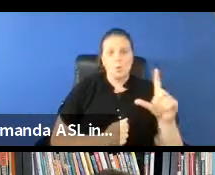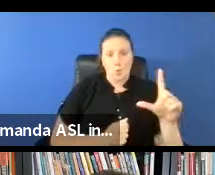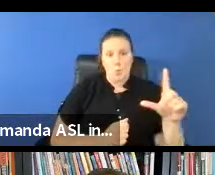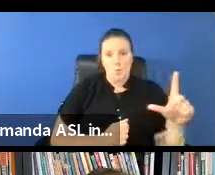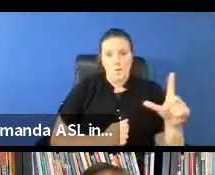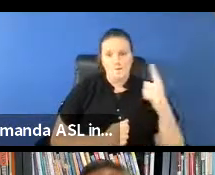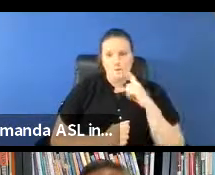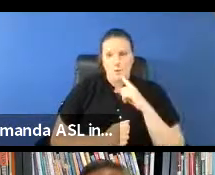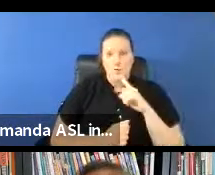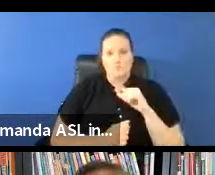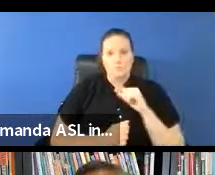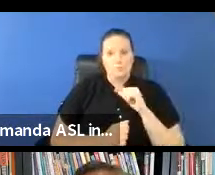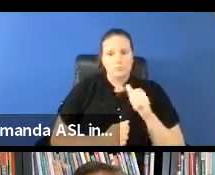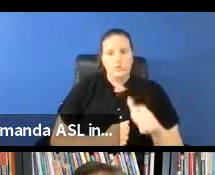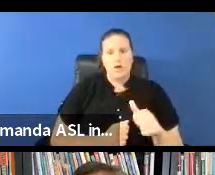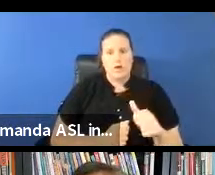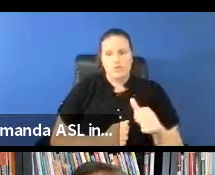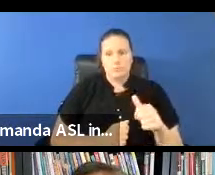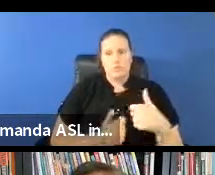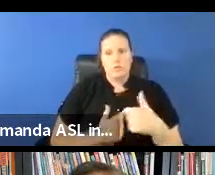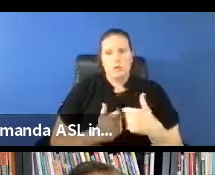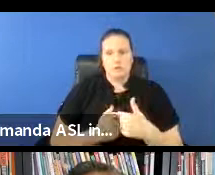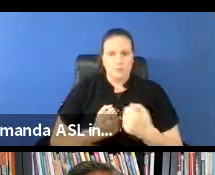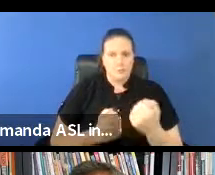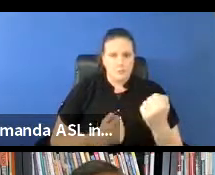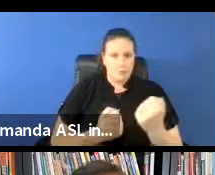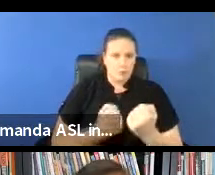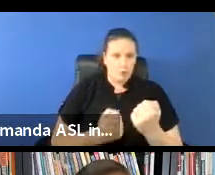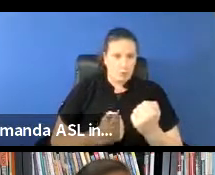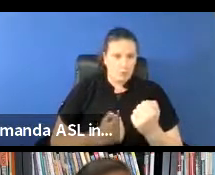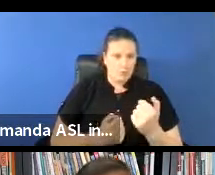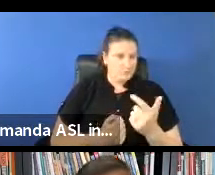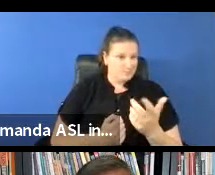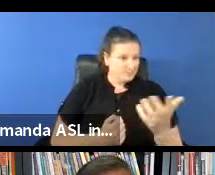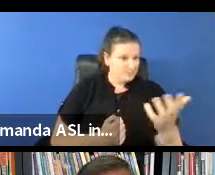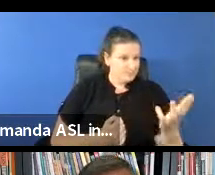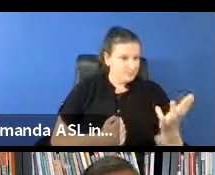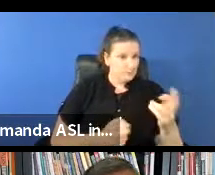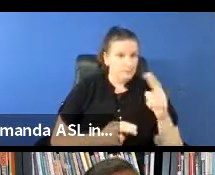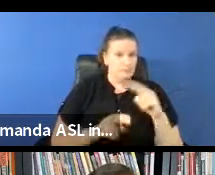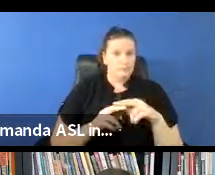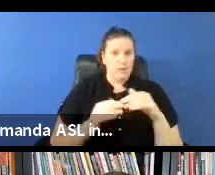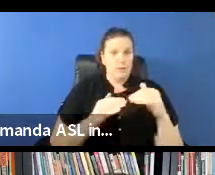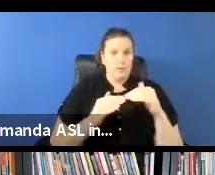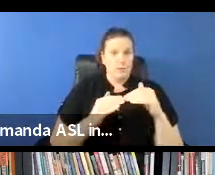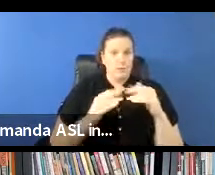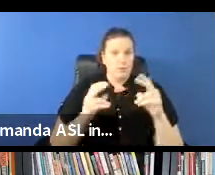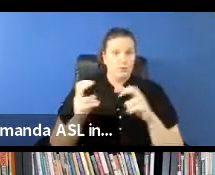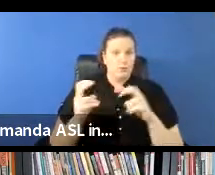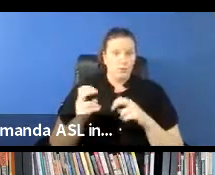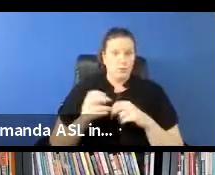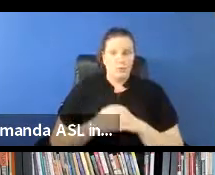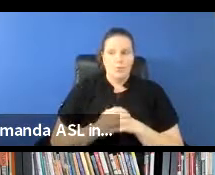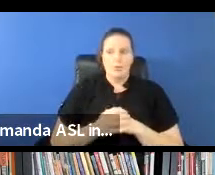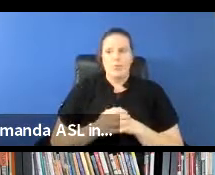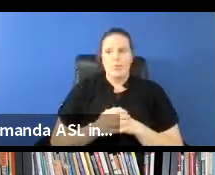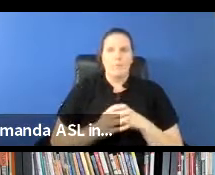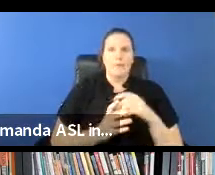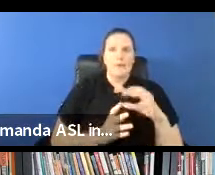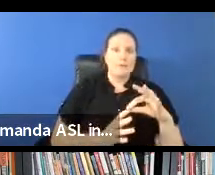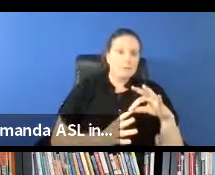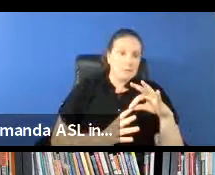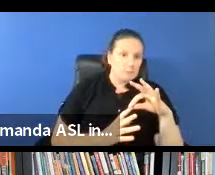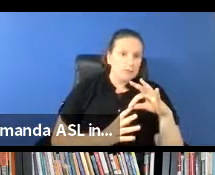for, for non-electric vehicles or something, that could bump into some equity issues, but maybe there's something like an exception